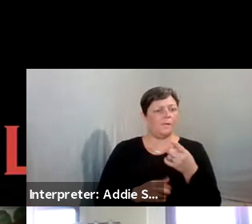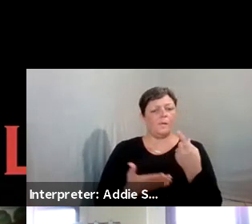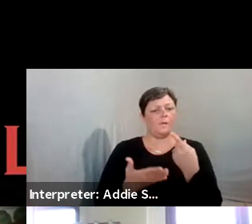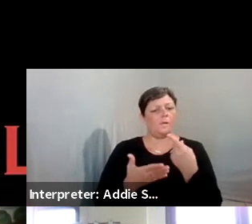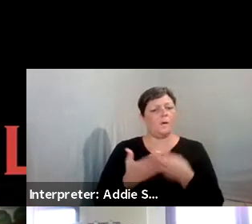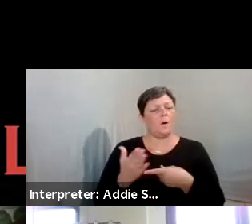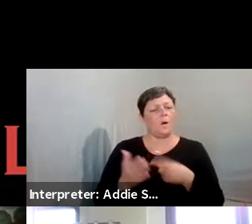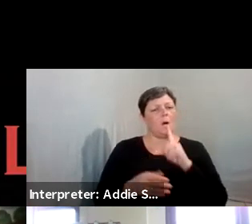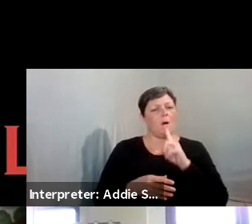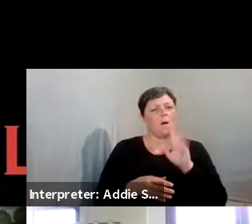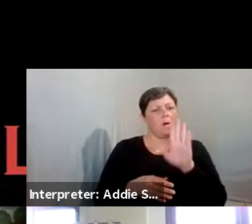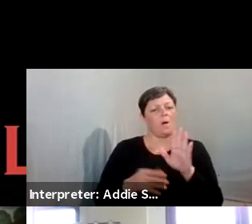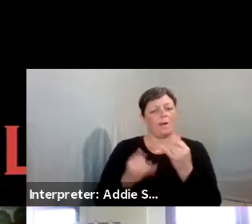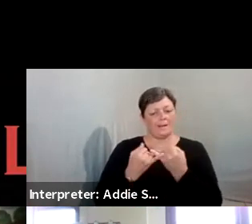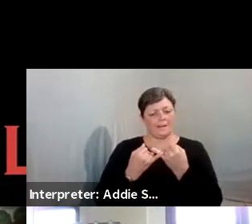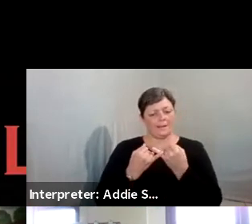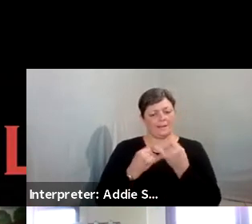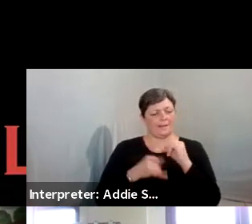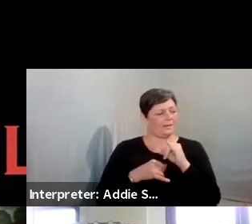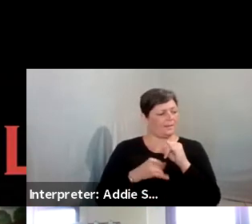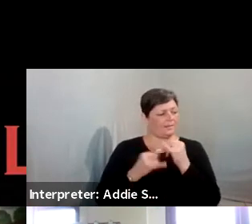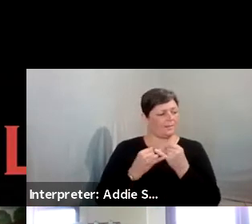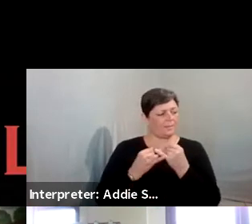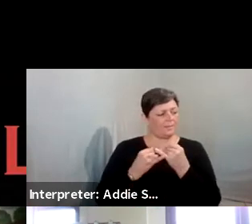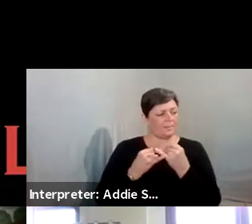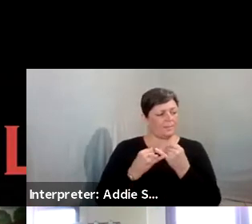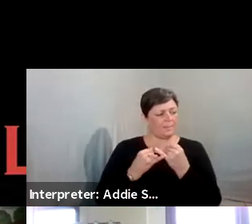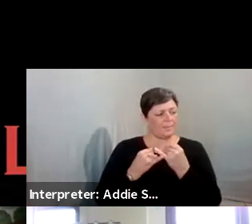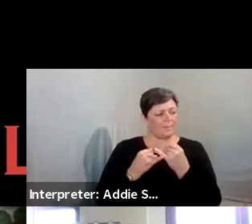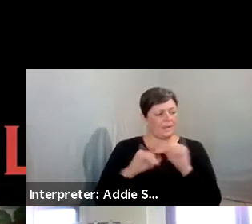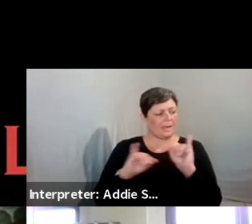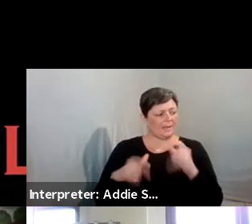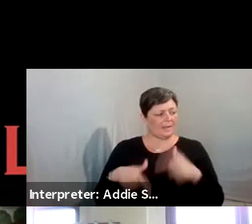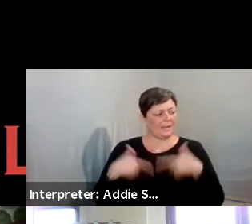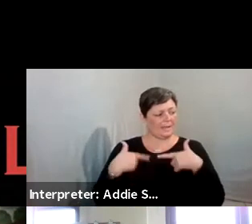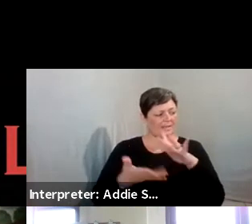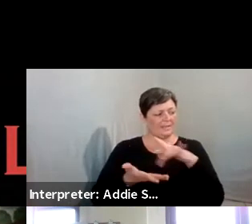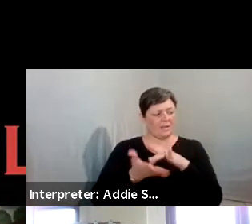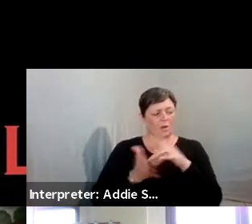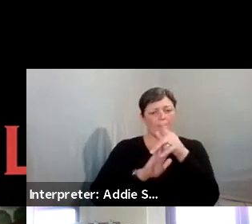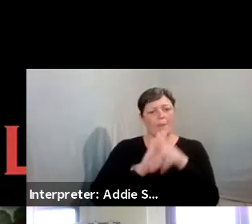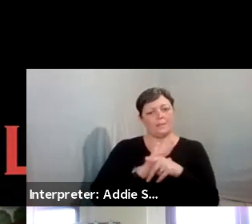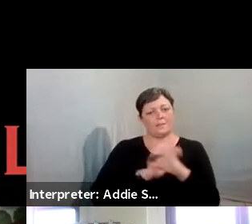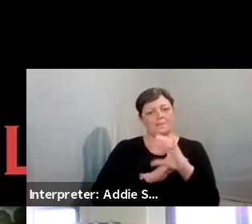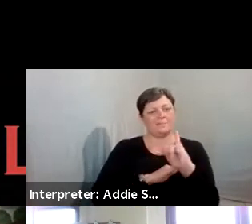been your independent living center's policy for